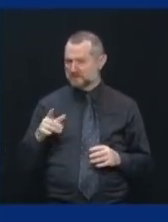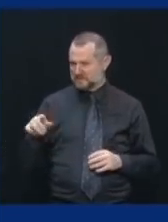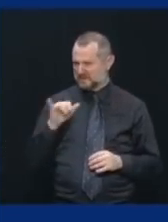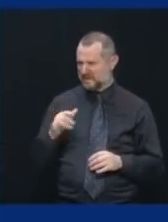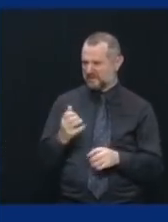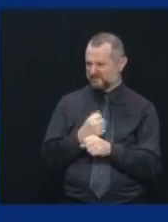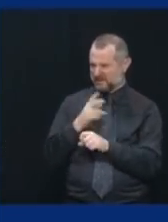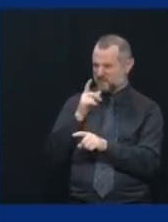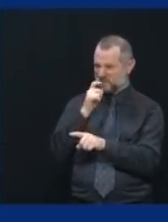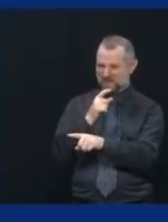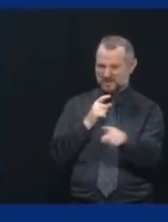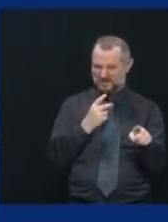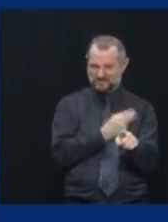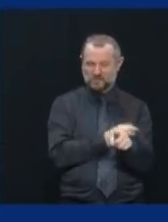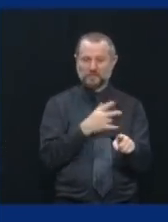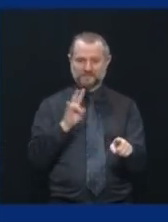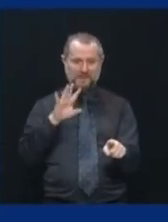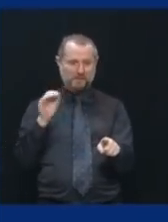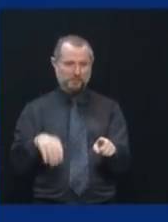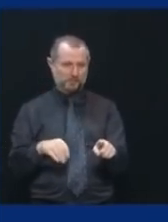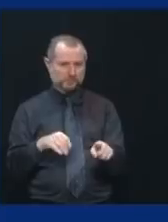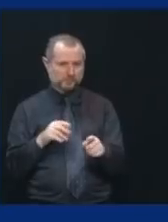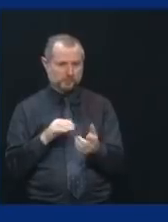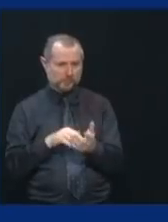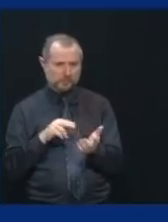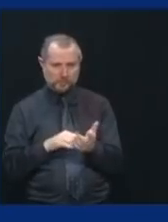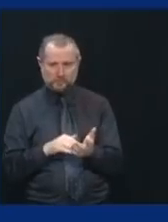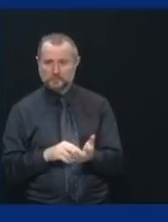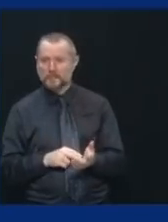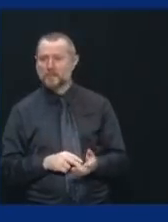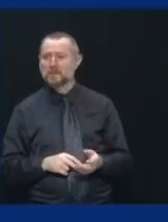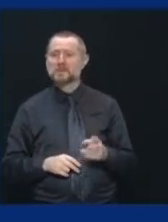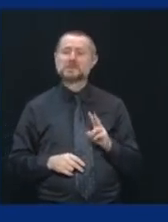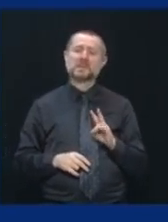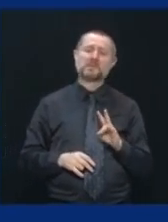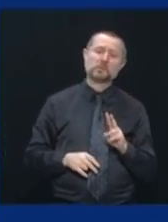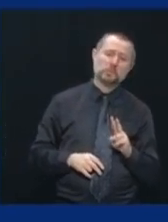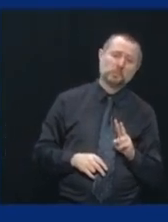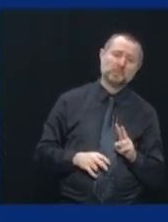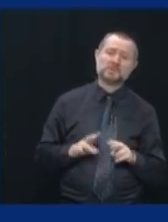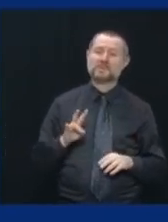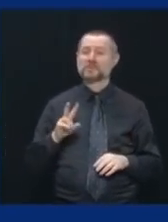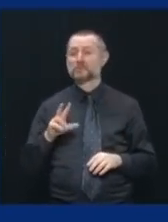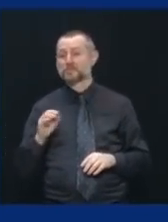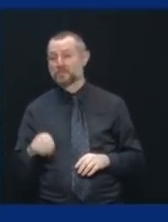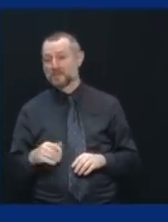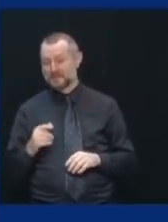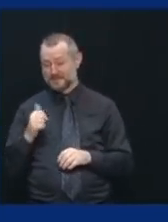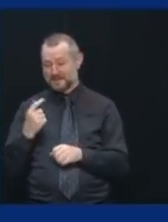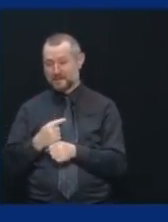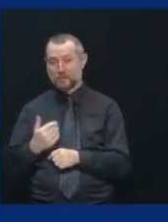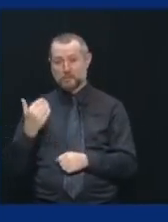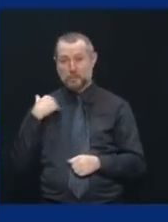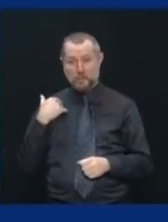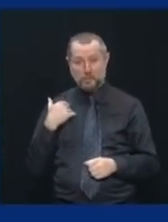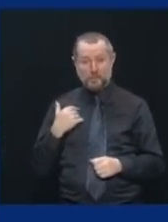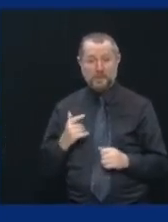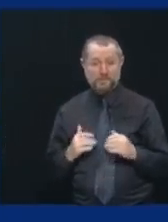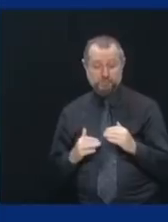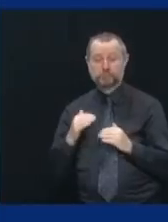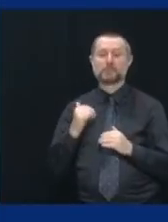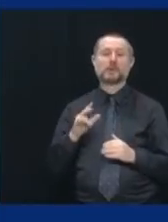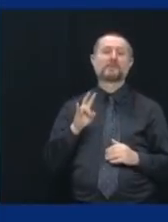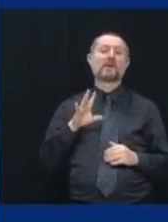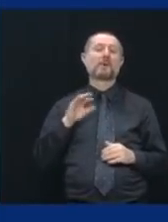vaccine. We're at 72, 73 about 10 days ago. I don't see that number going